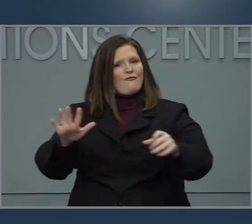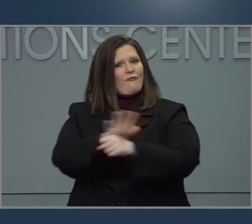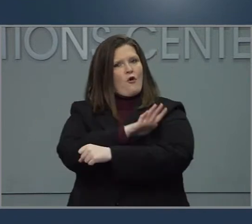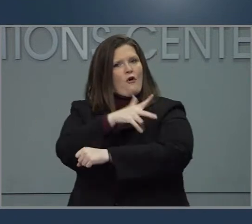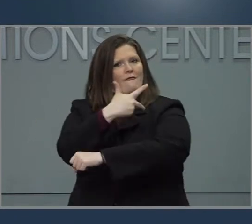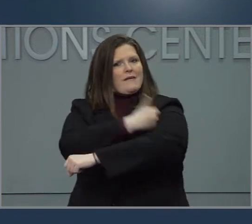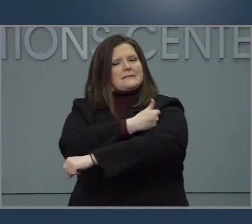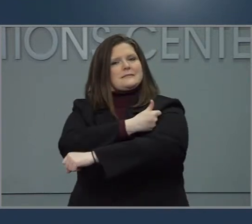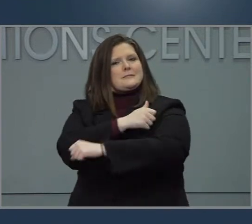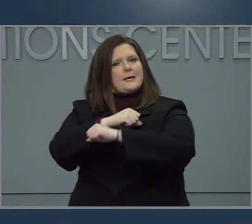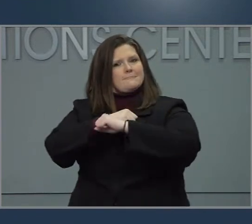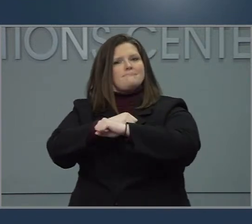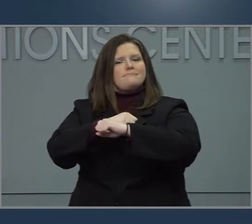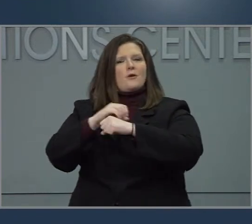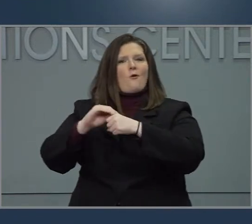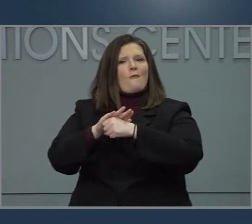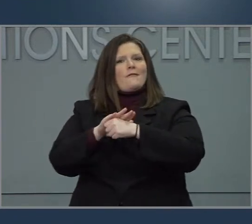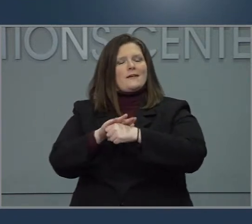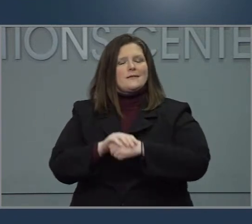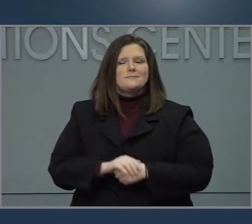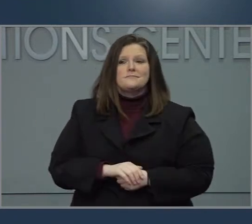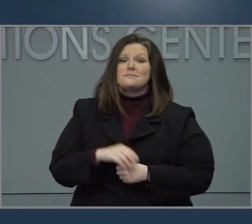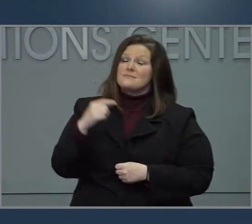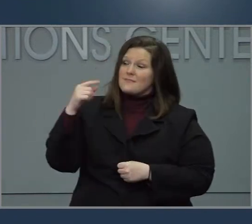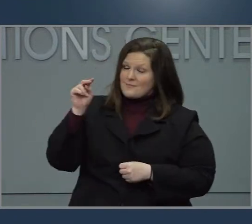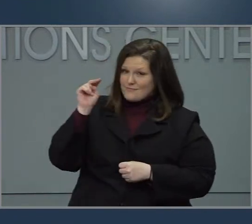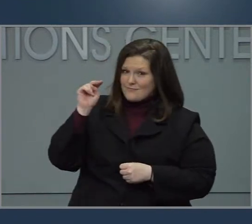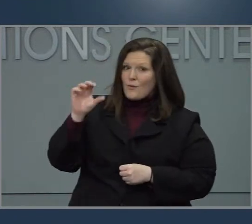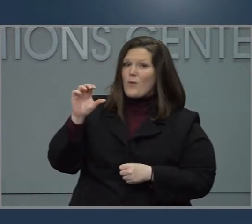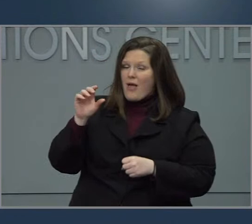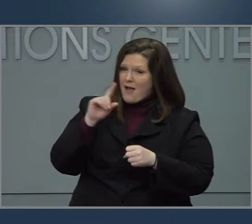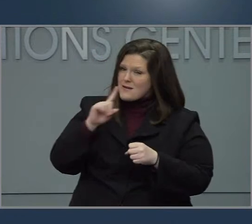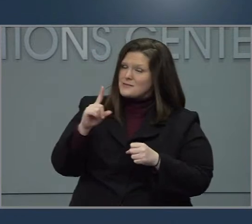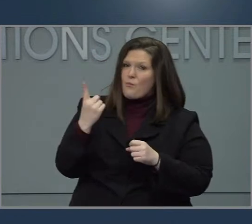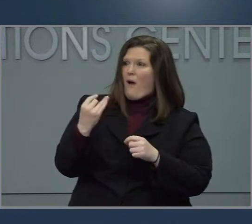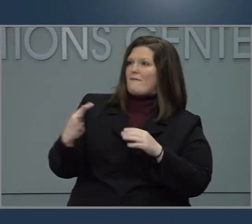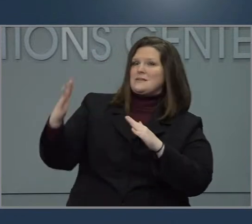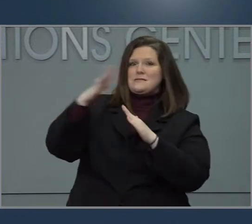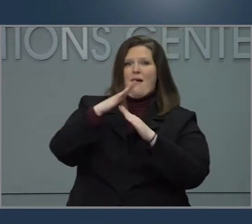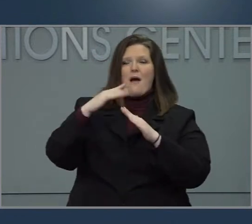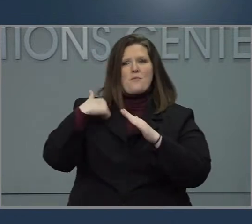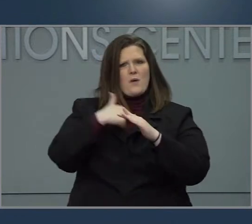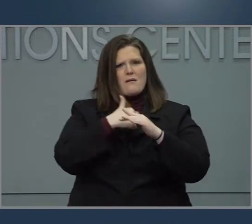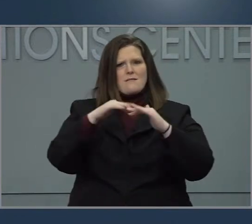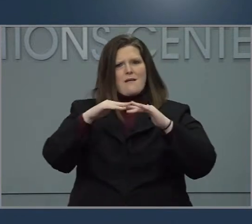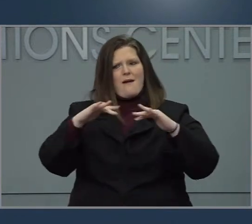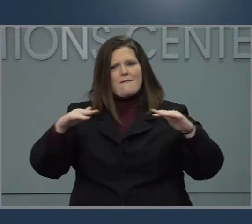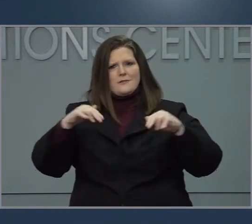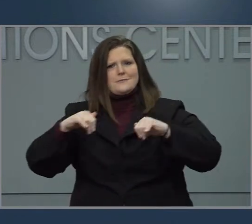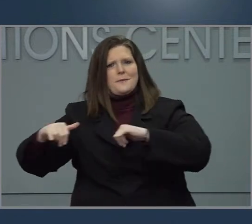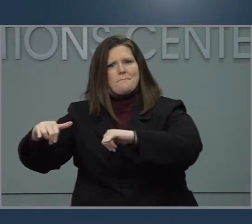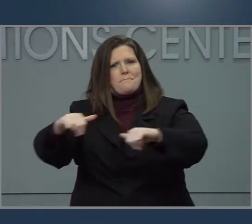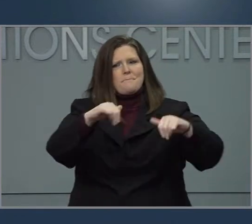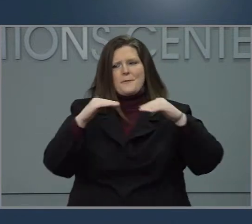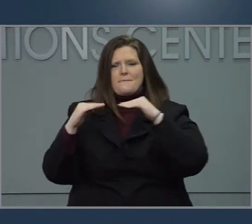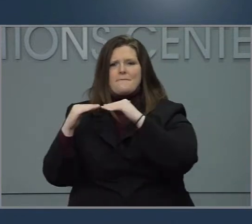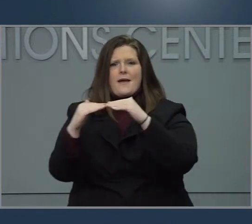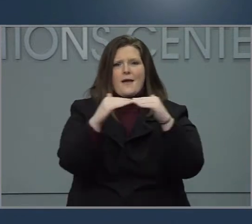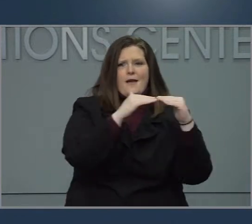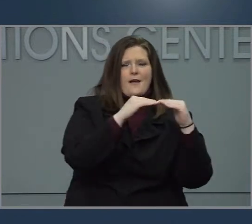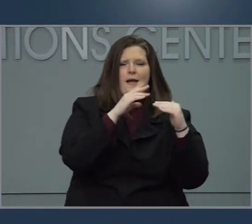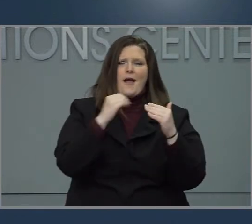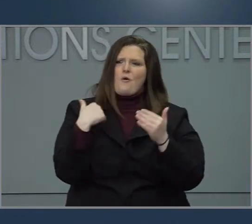the top performers in the nation when it comes to getting vaccines to people from racial and ethnic minority groups and those who are economically and